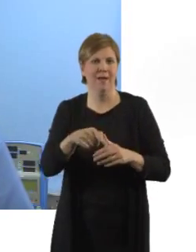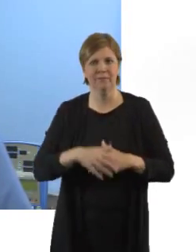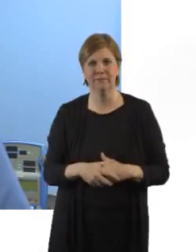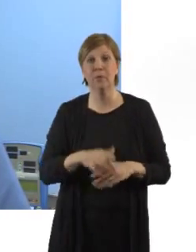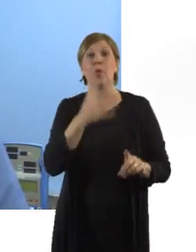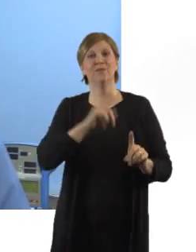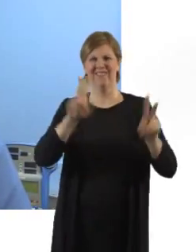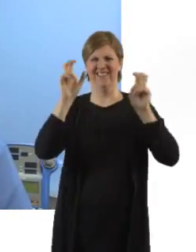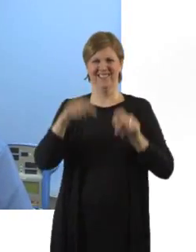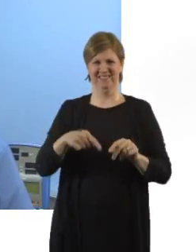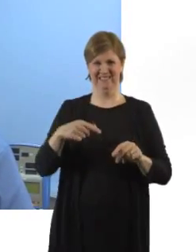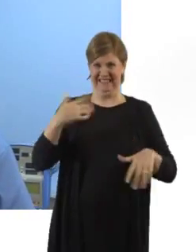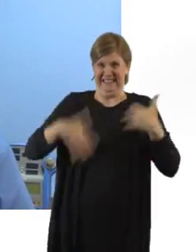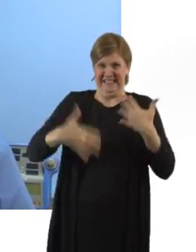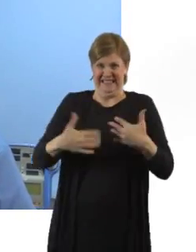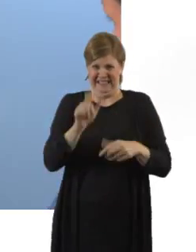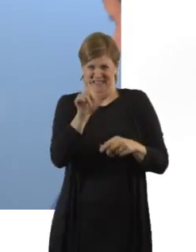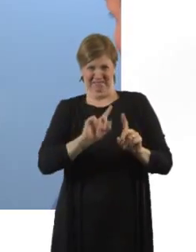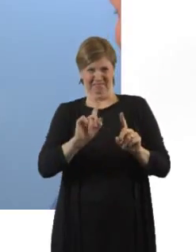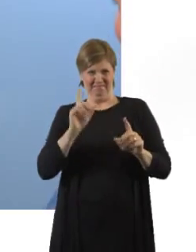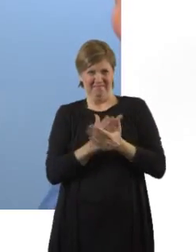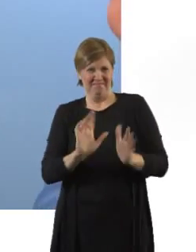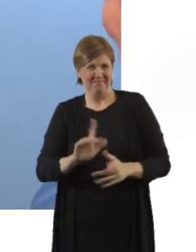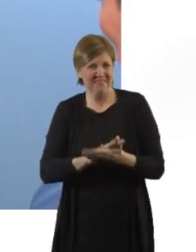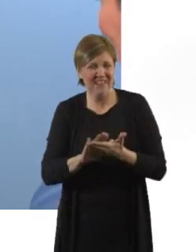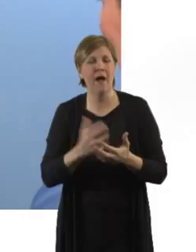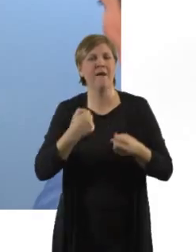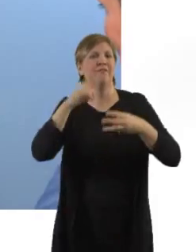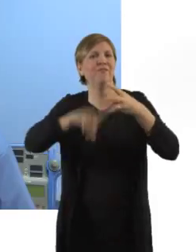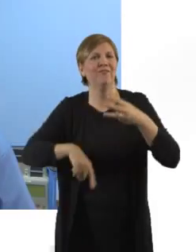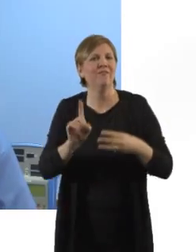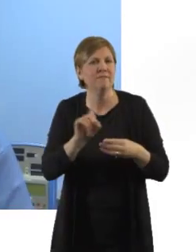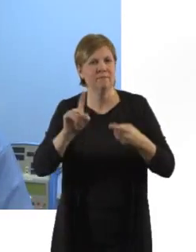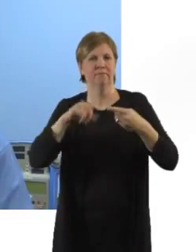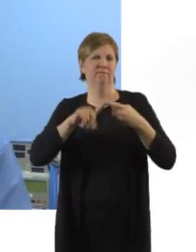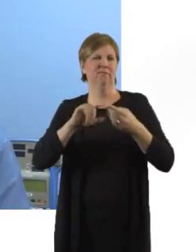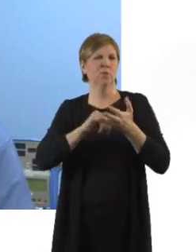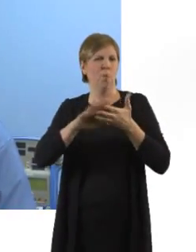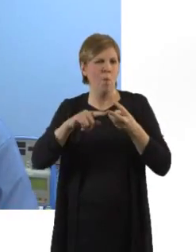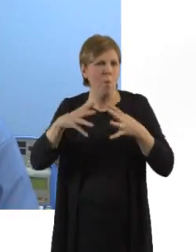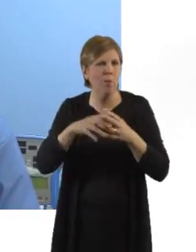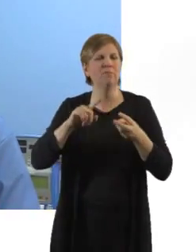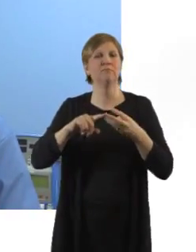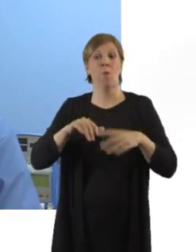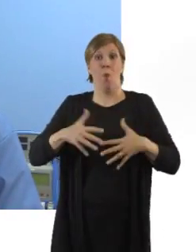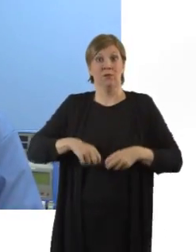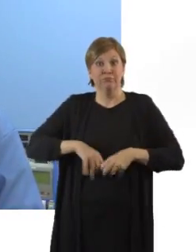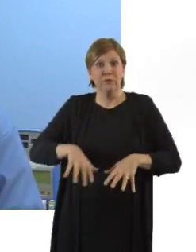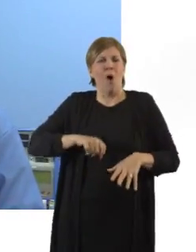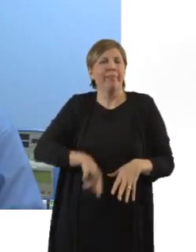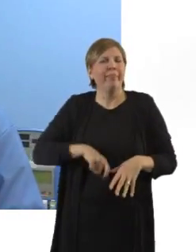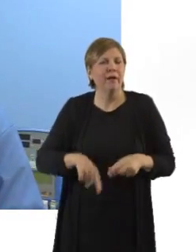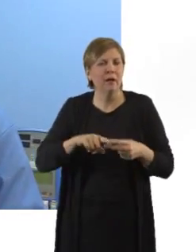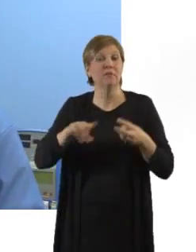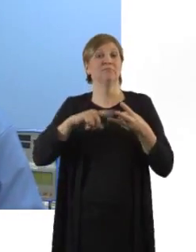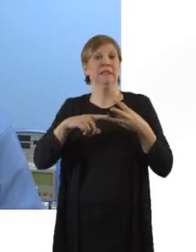have to go home. In any case, the midwife will ensure she has got the contact details. And finally, if the assessment examination